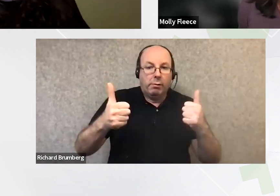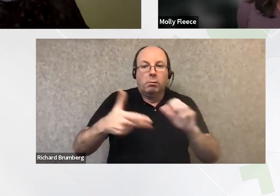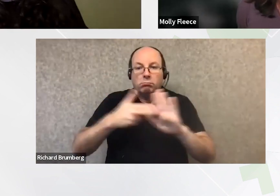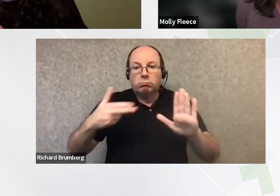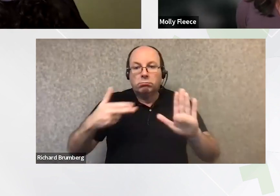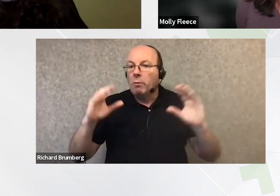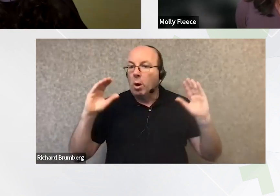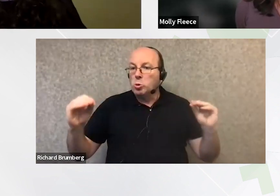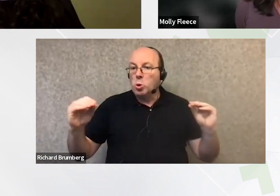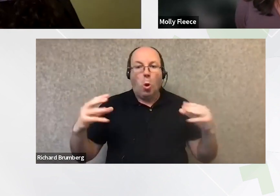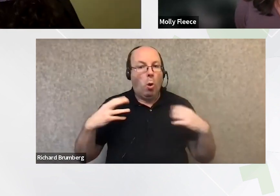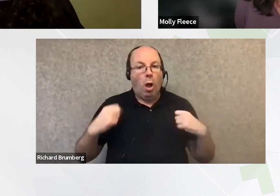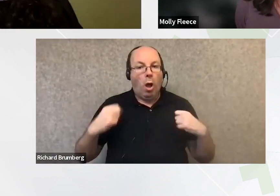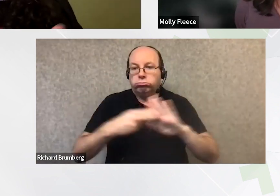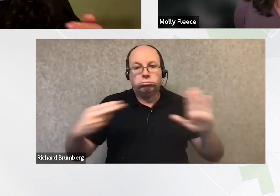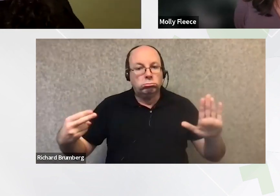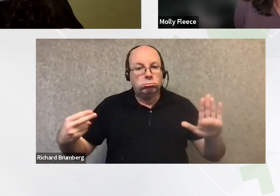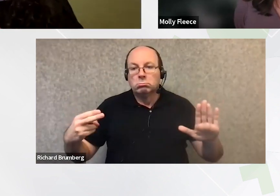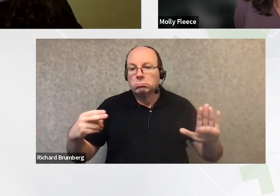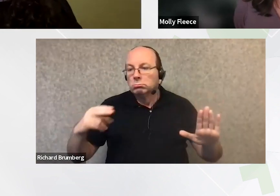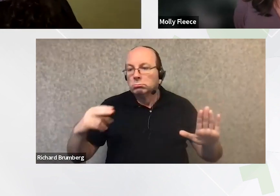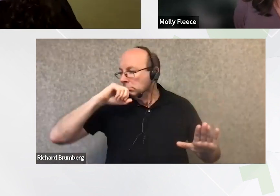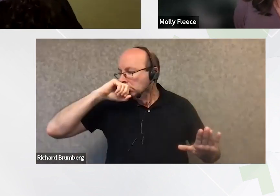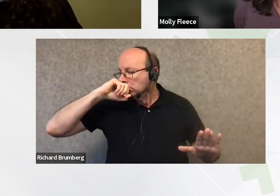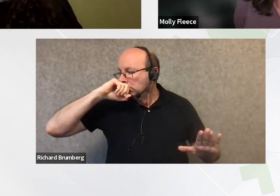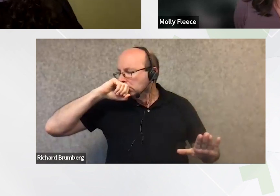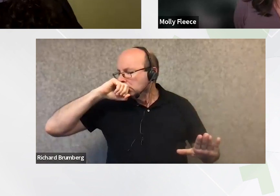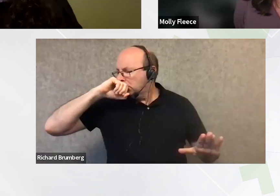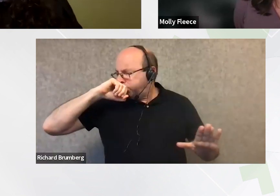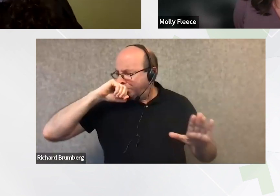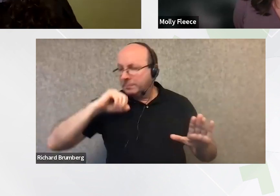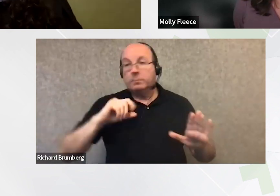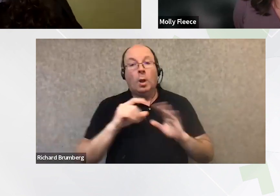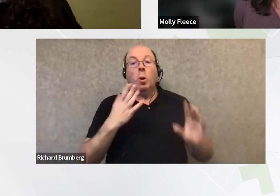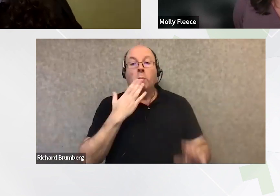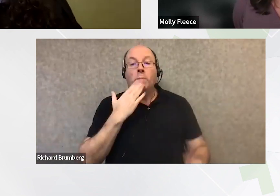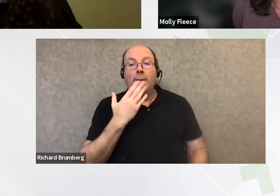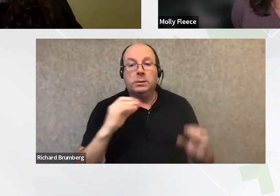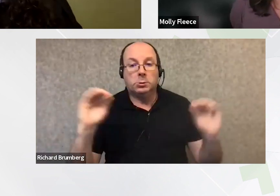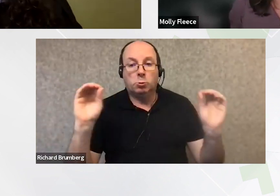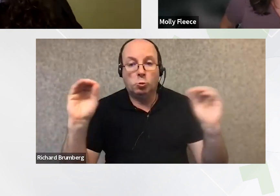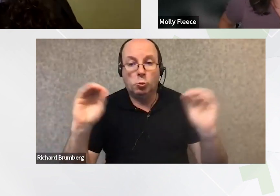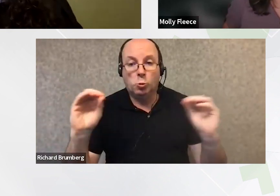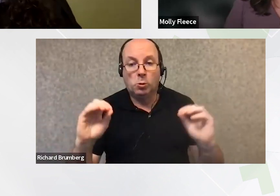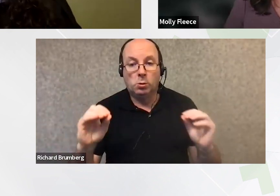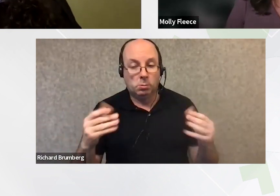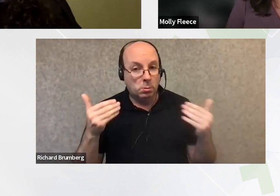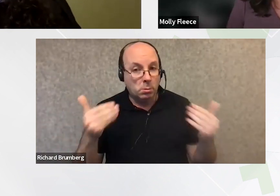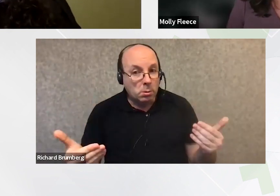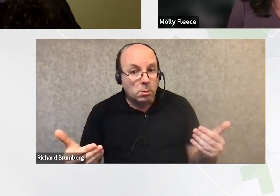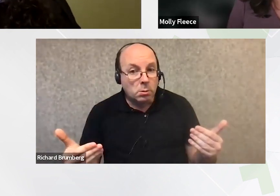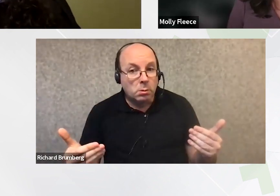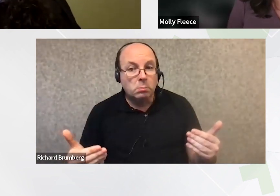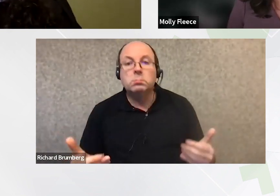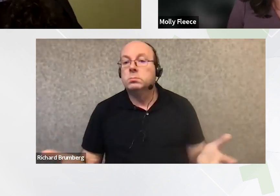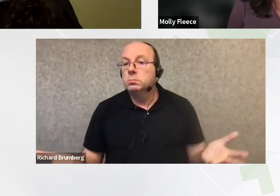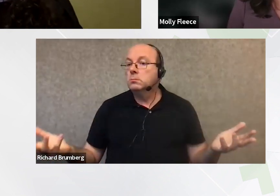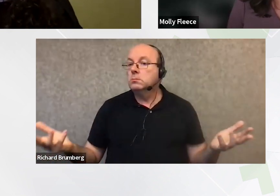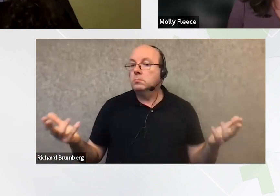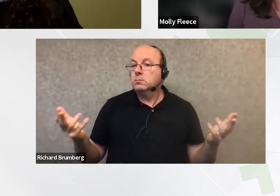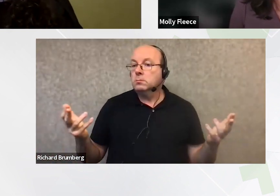no health conditions, they don't have diabetes or any heart conditions? Yeah, I think